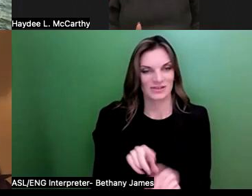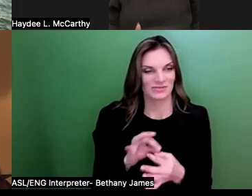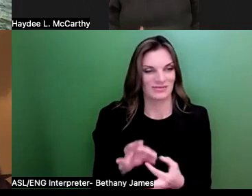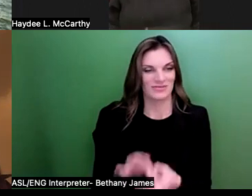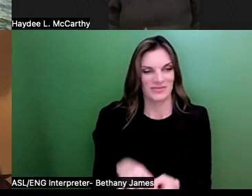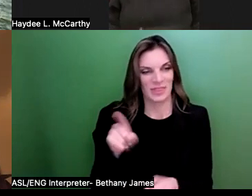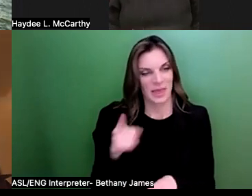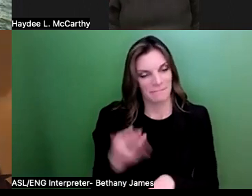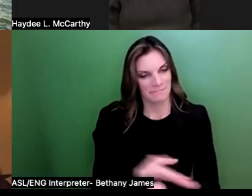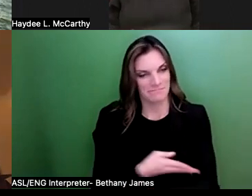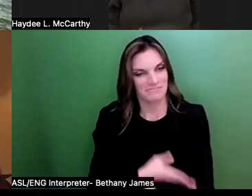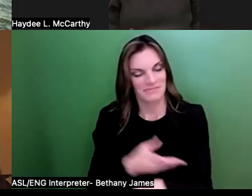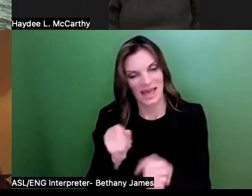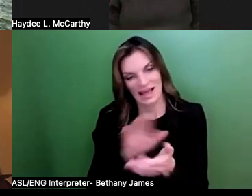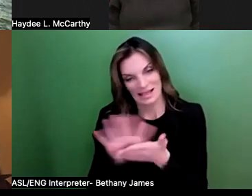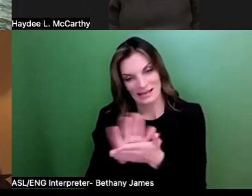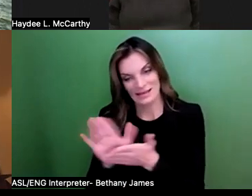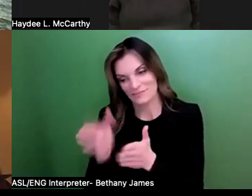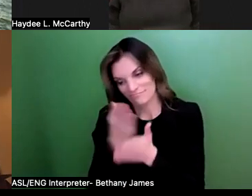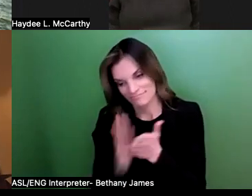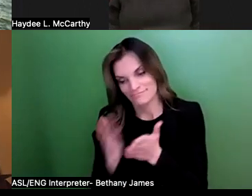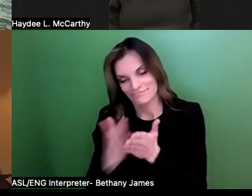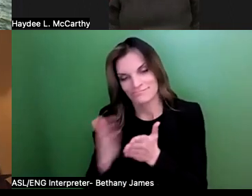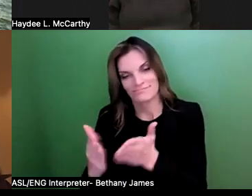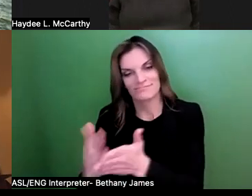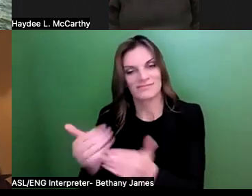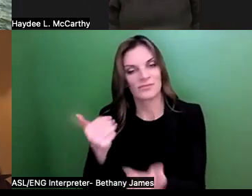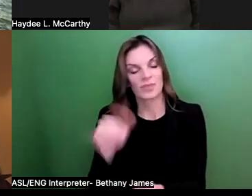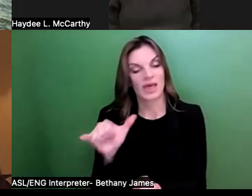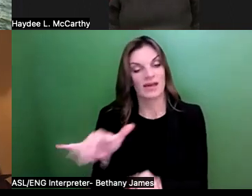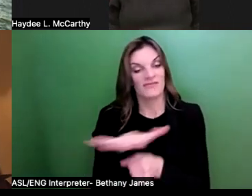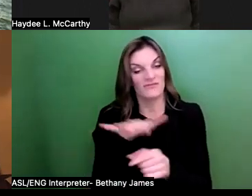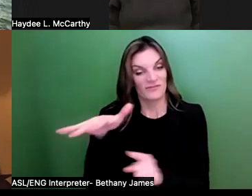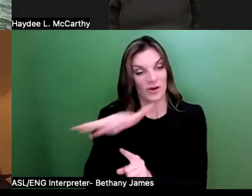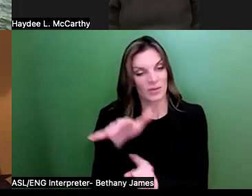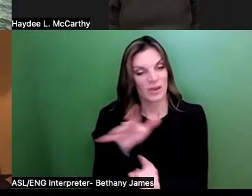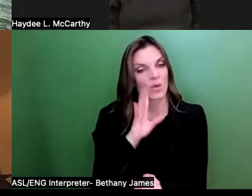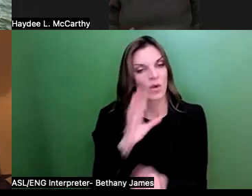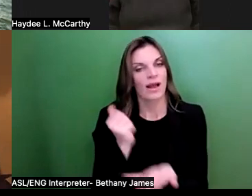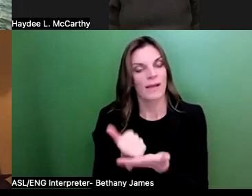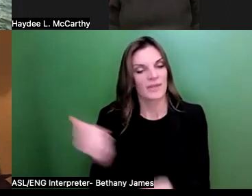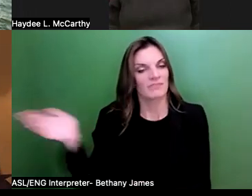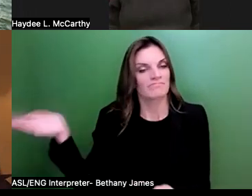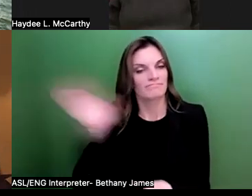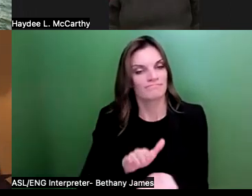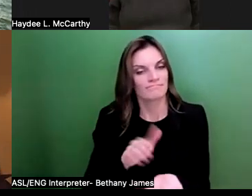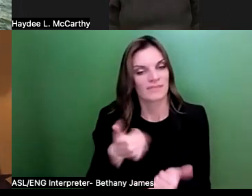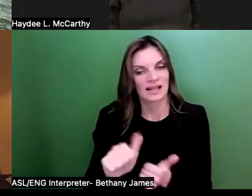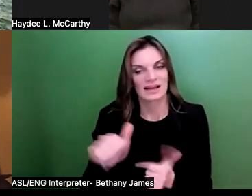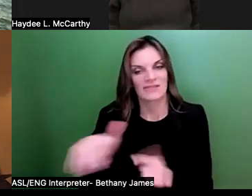could potentially have helped or can help mitigate any environmental impact and concern. And in regards to the boat club